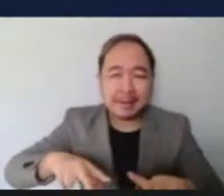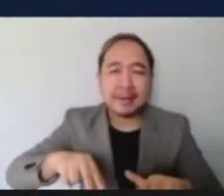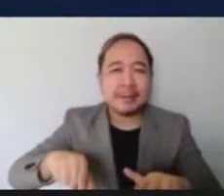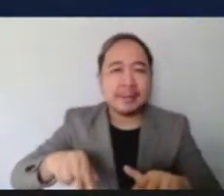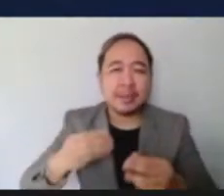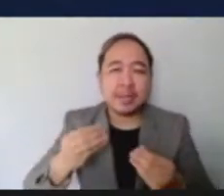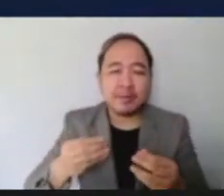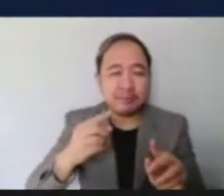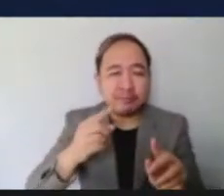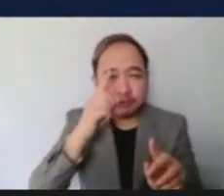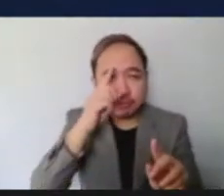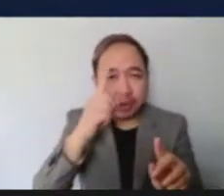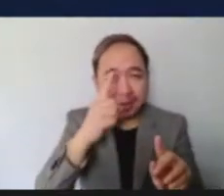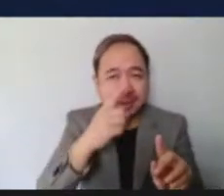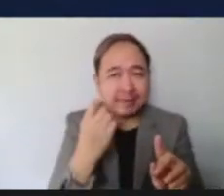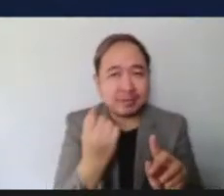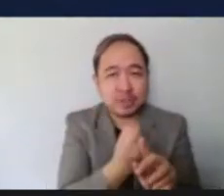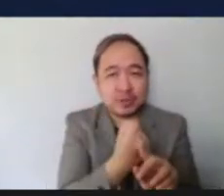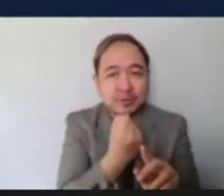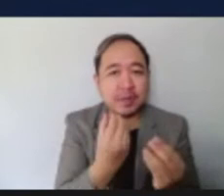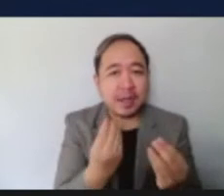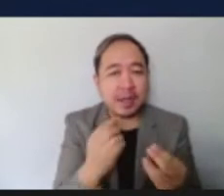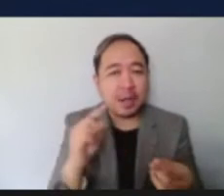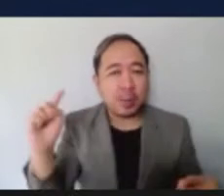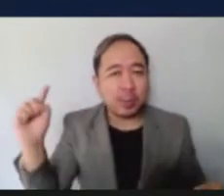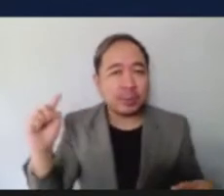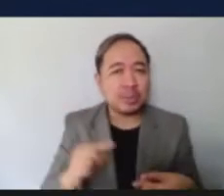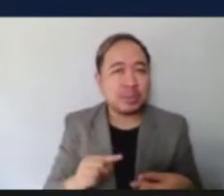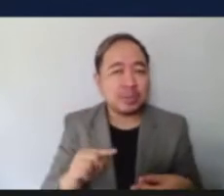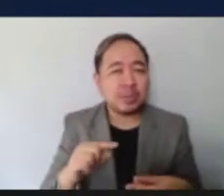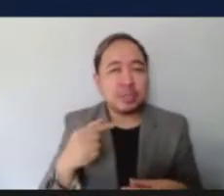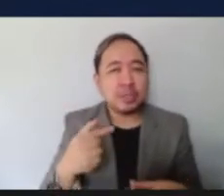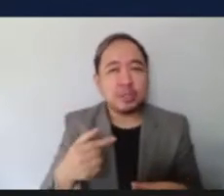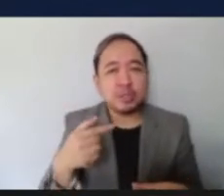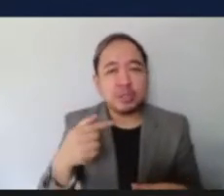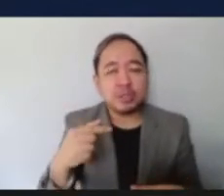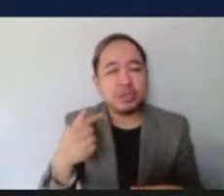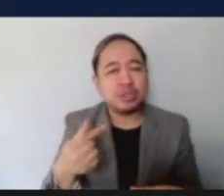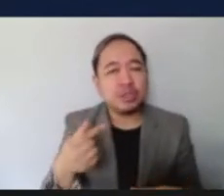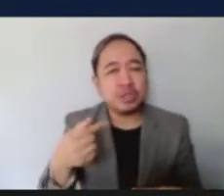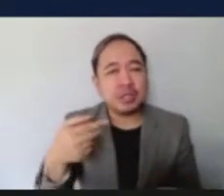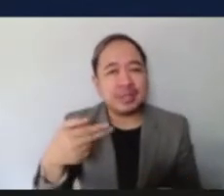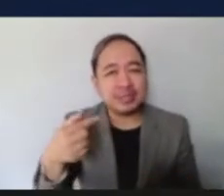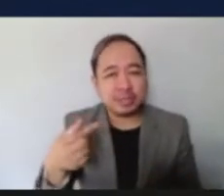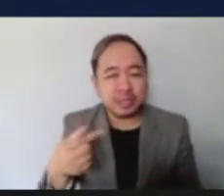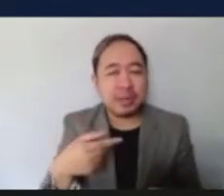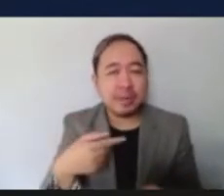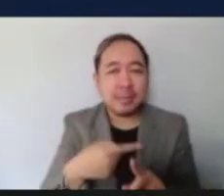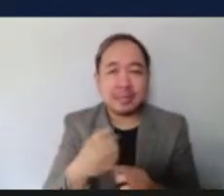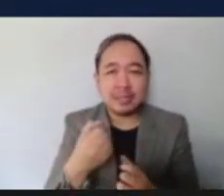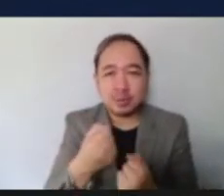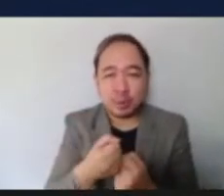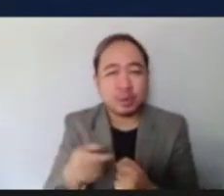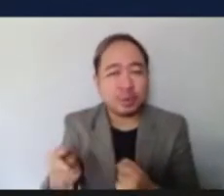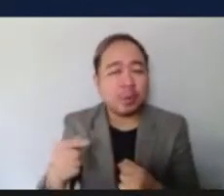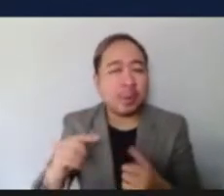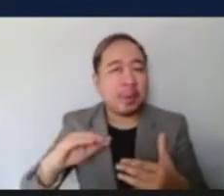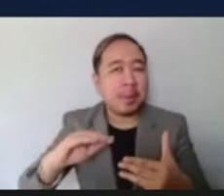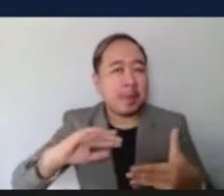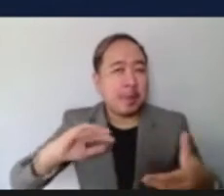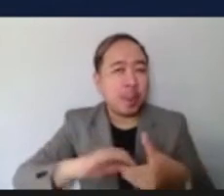and policy to reduce txt emission and support impacted community